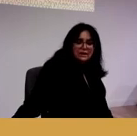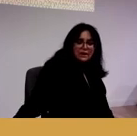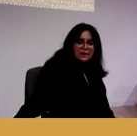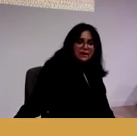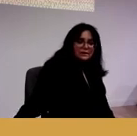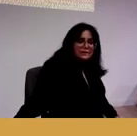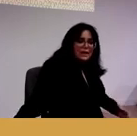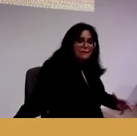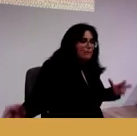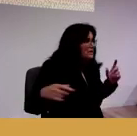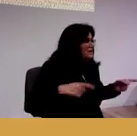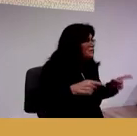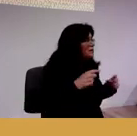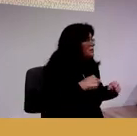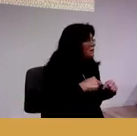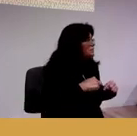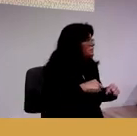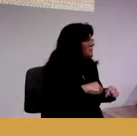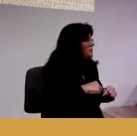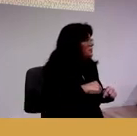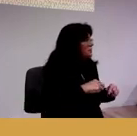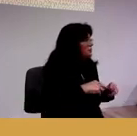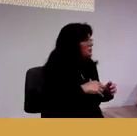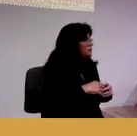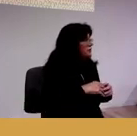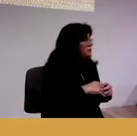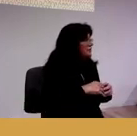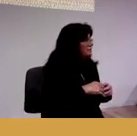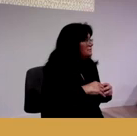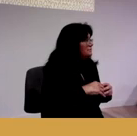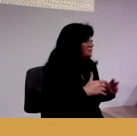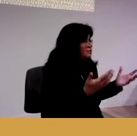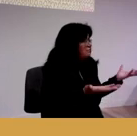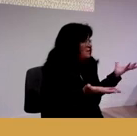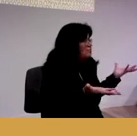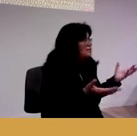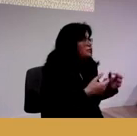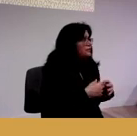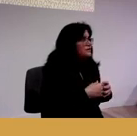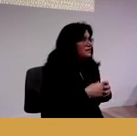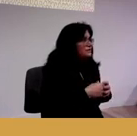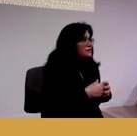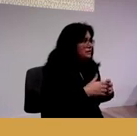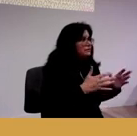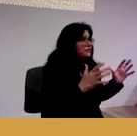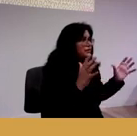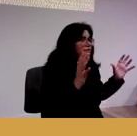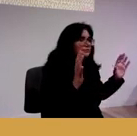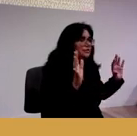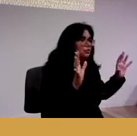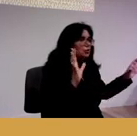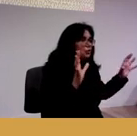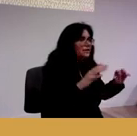appreciated. But again, that only comes from me knowing her story. So, yeah, it makes perfect sense that, you